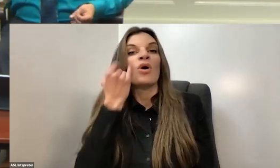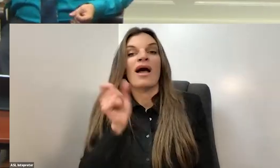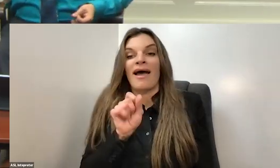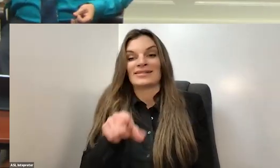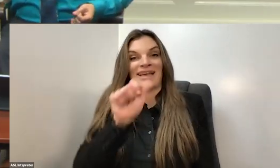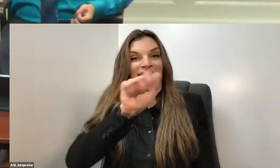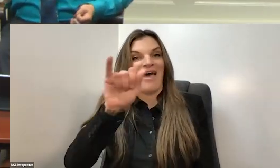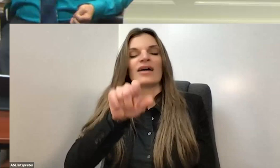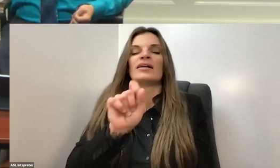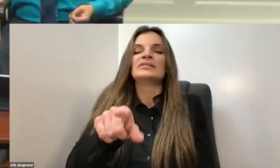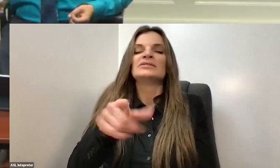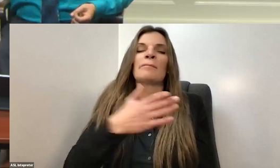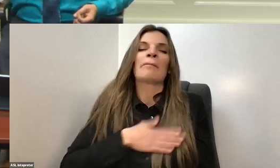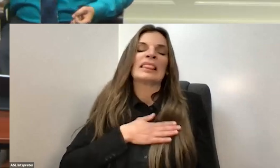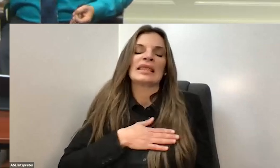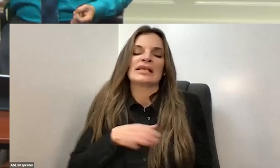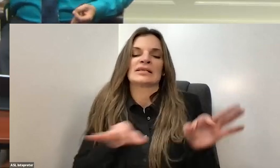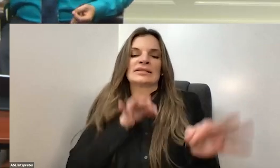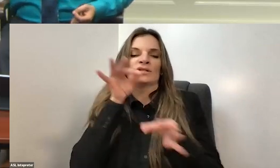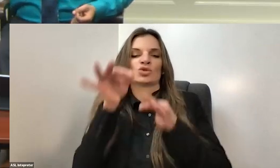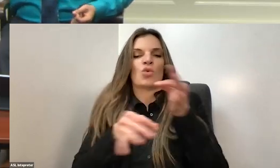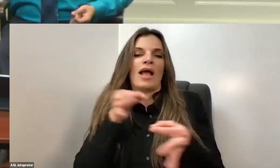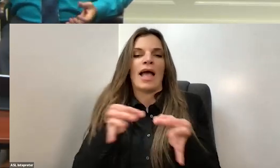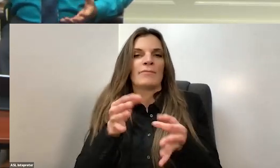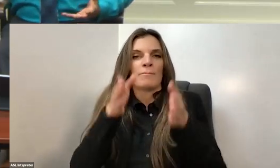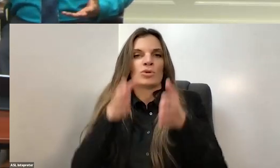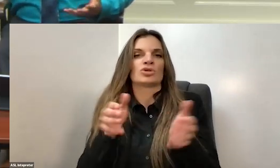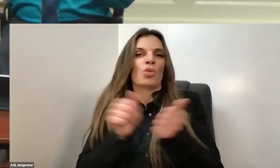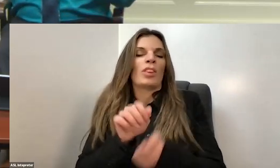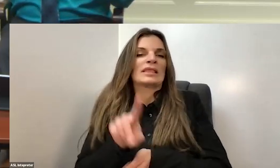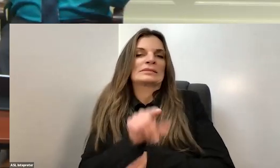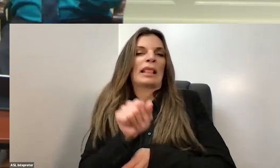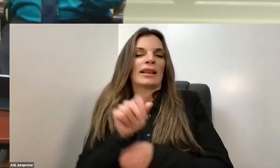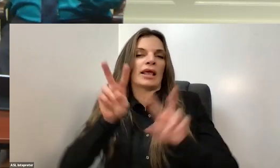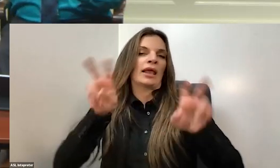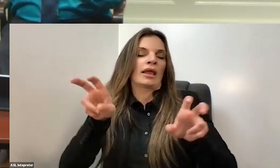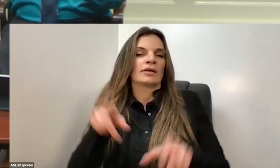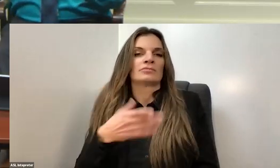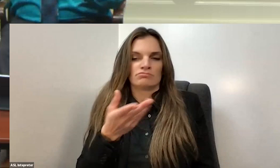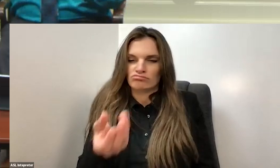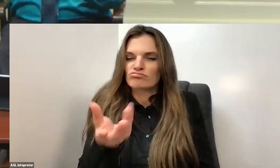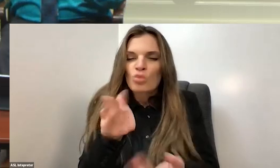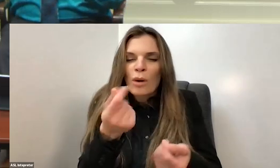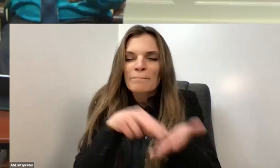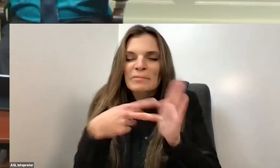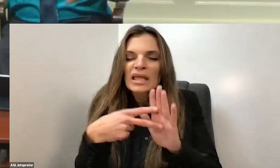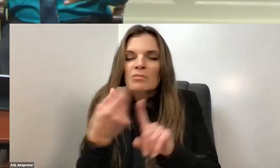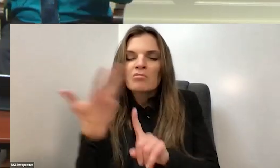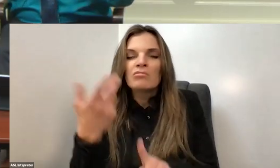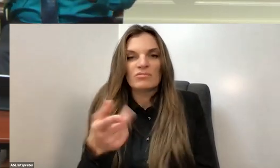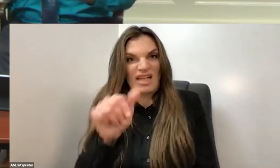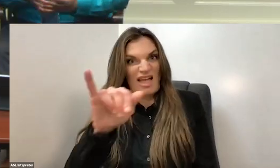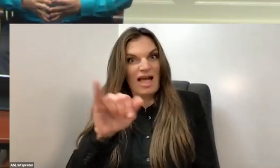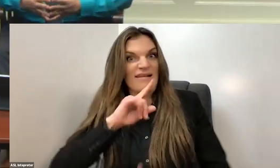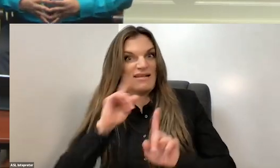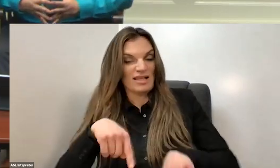all of the same tropes or negative perceptions that society has of people with disabilities today, right